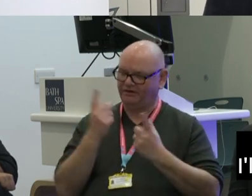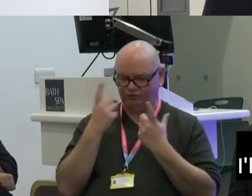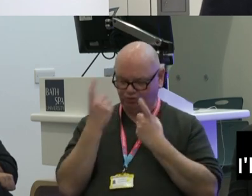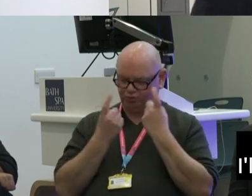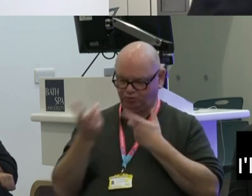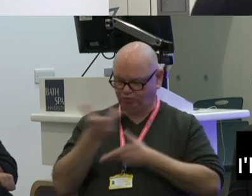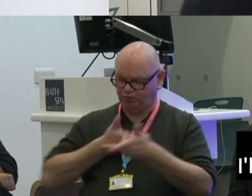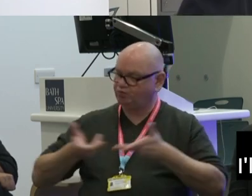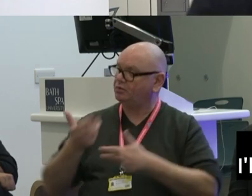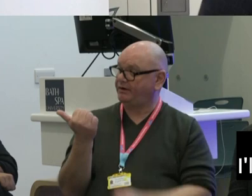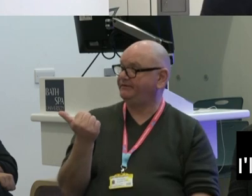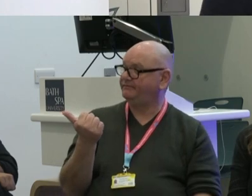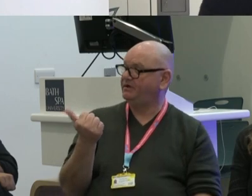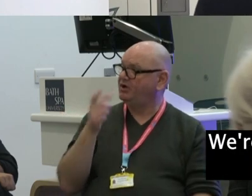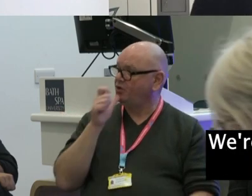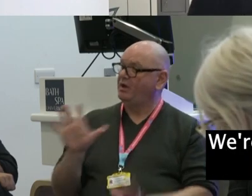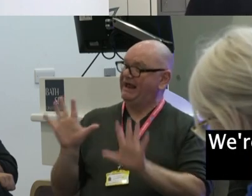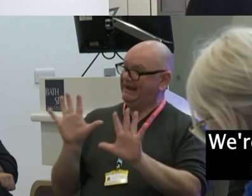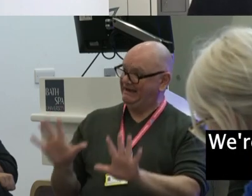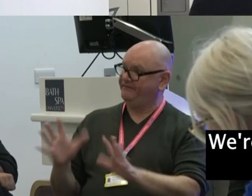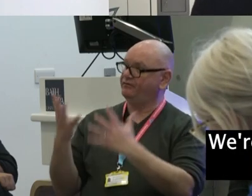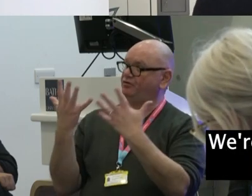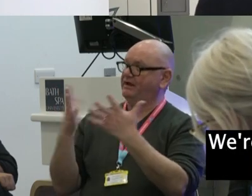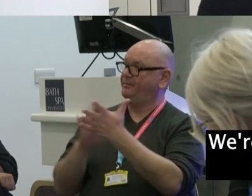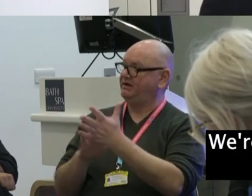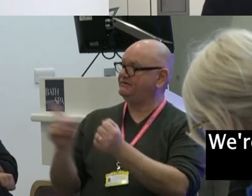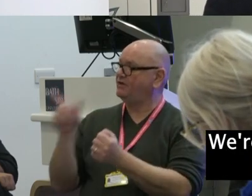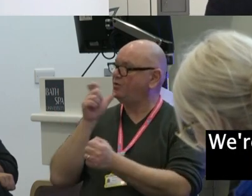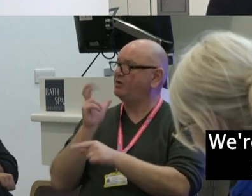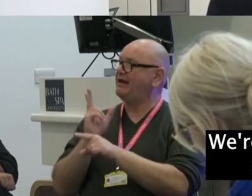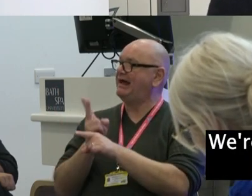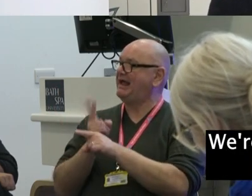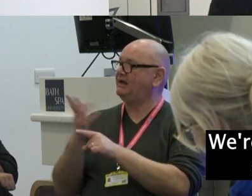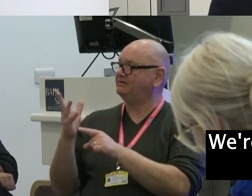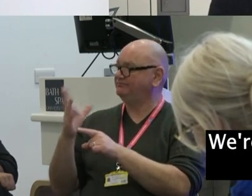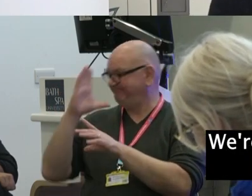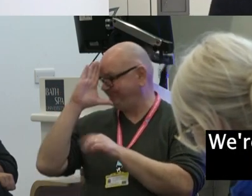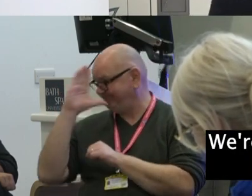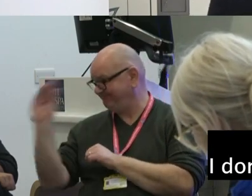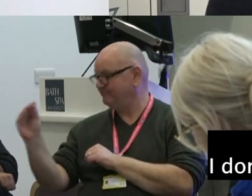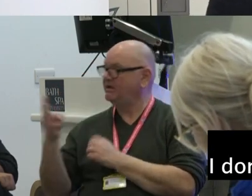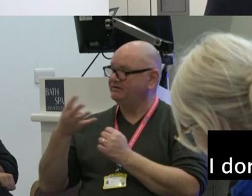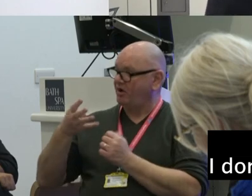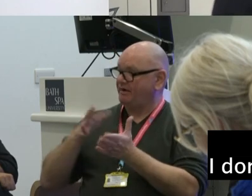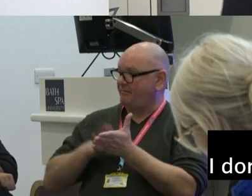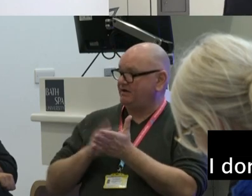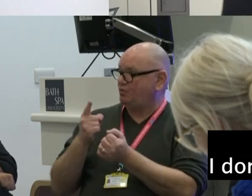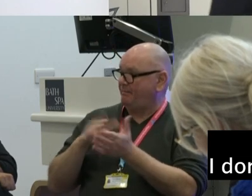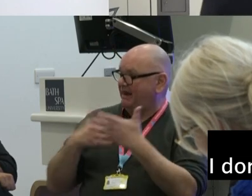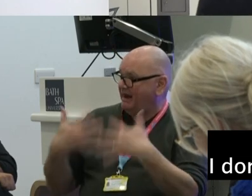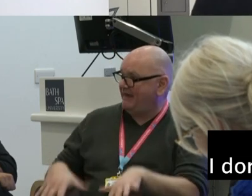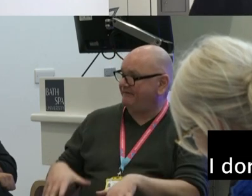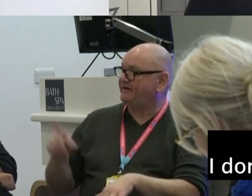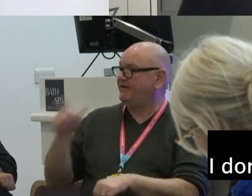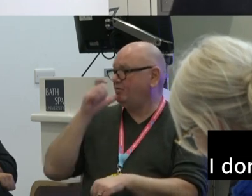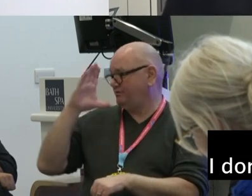Fantastic. I'll leave you to it, 10 minutes. We're going to honk after 9 minutes, and then I'm going to stop. And what I'm going to do, I don't